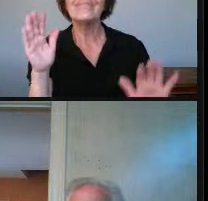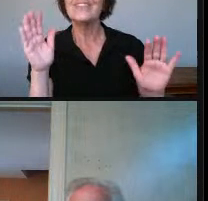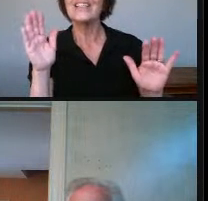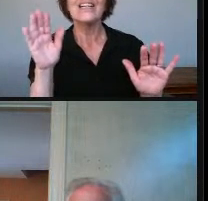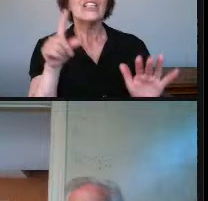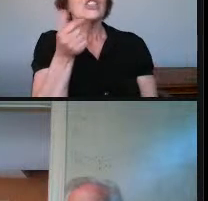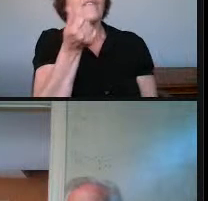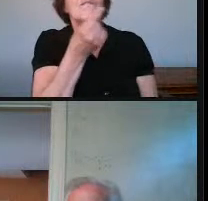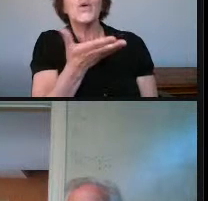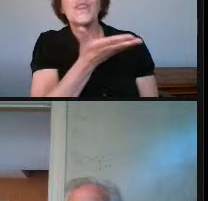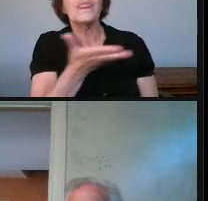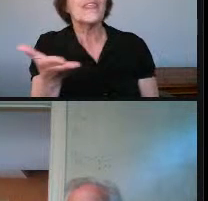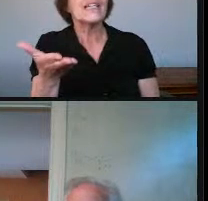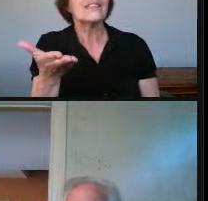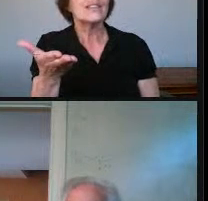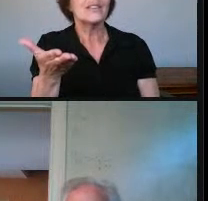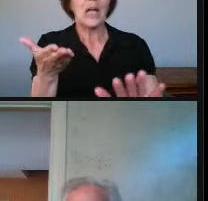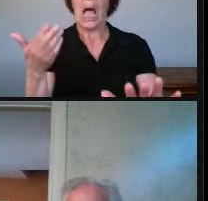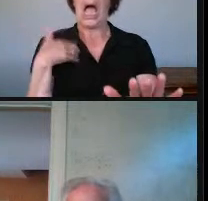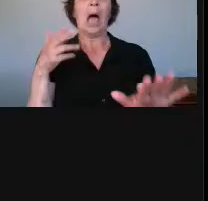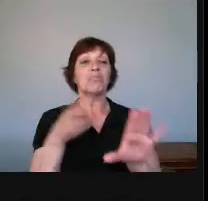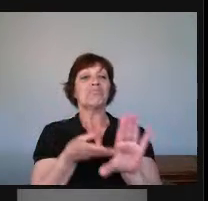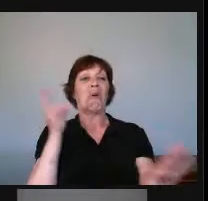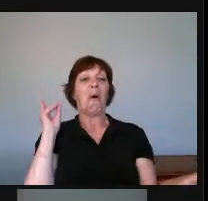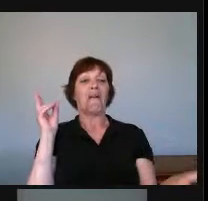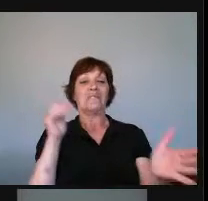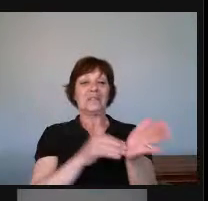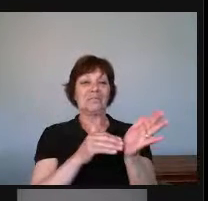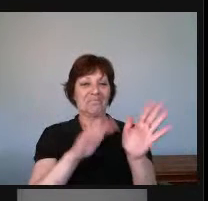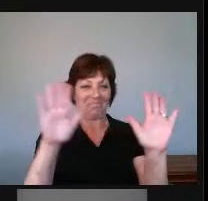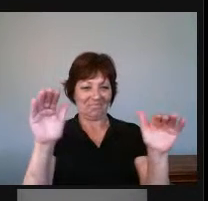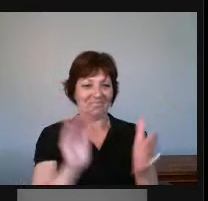There's just a few things that I will sign off.